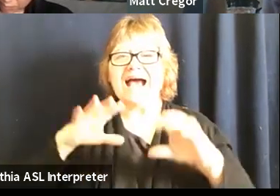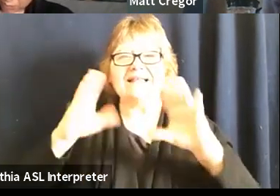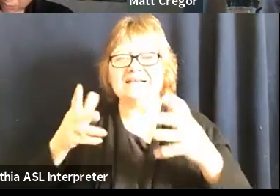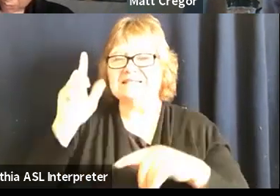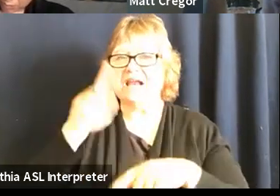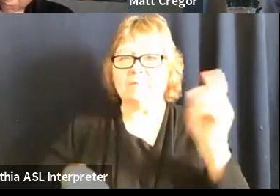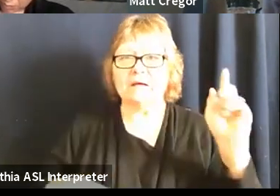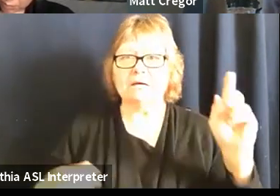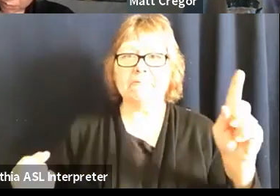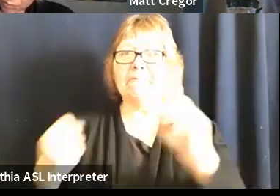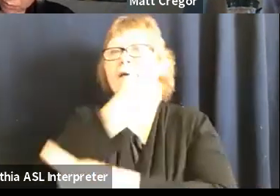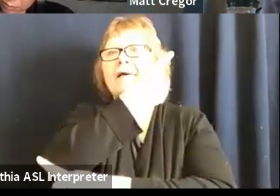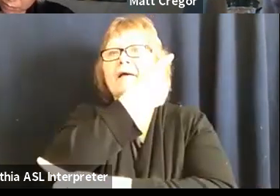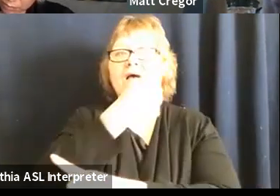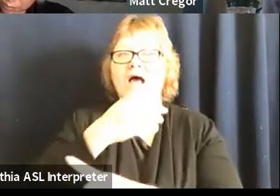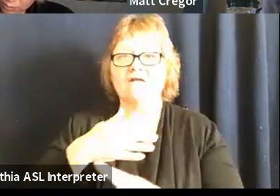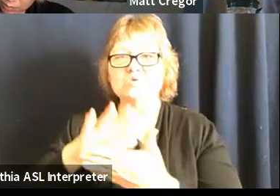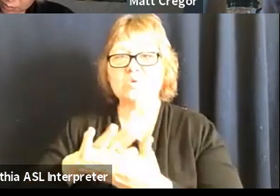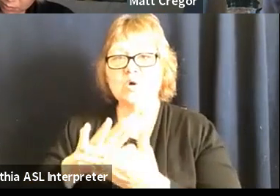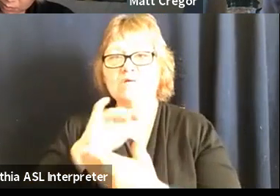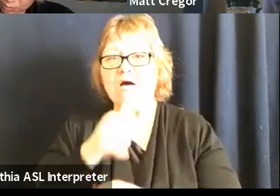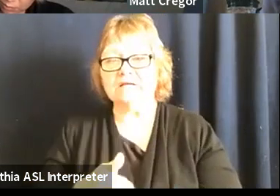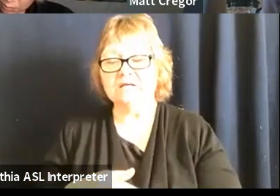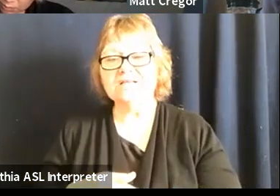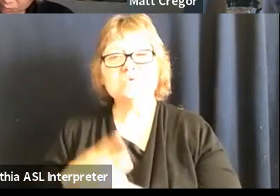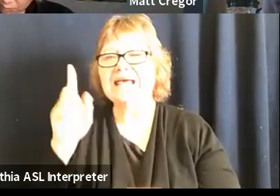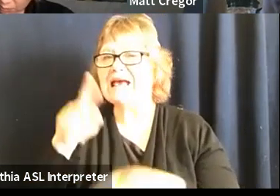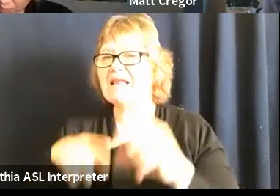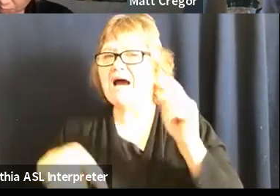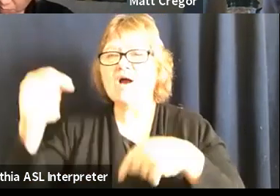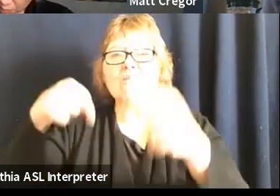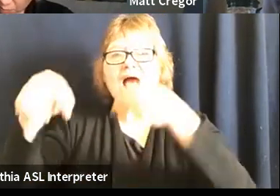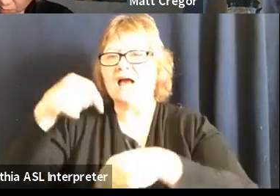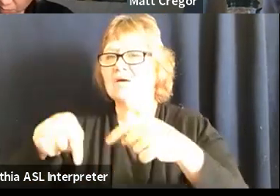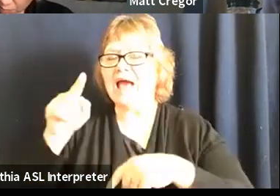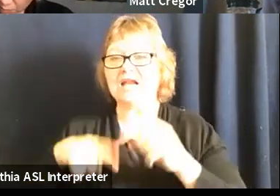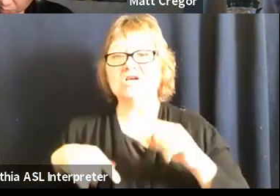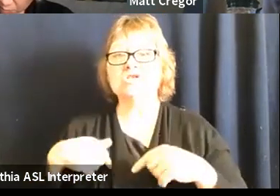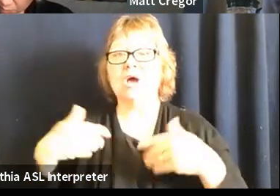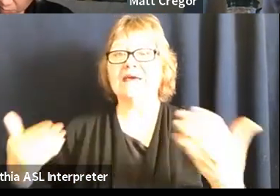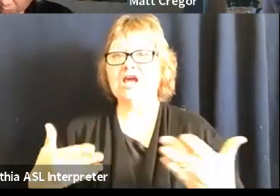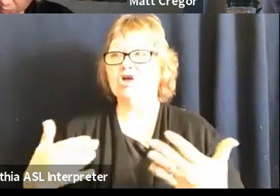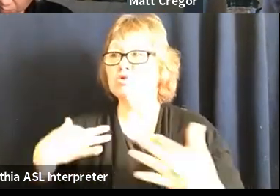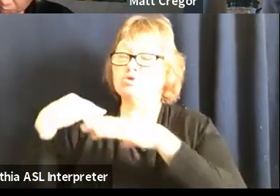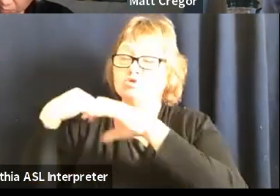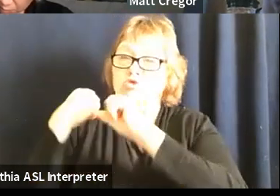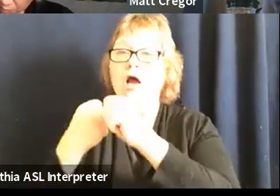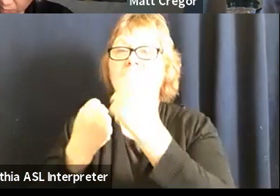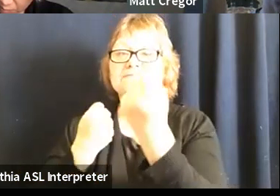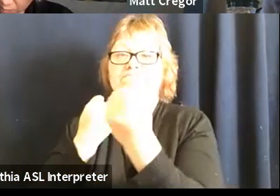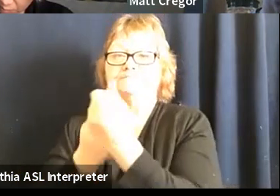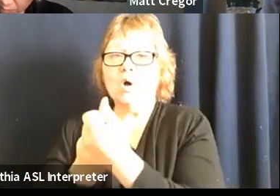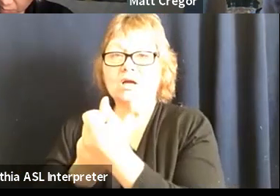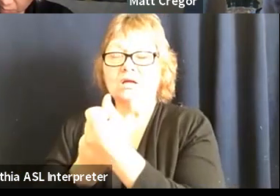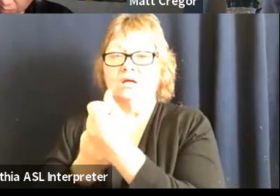of the school. And so we cannot go backwards. So I'm here to very strongly support